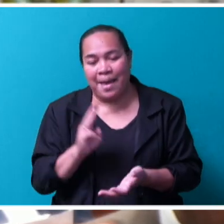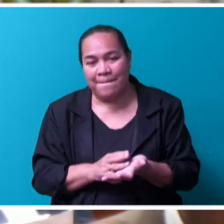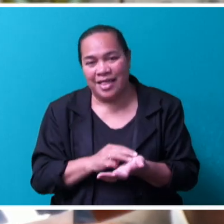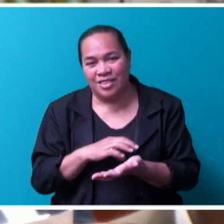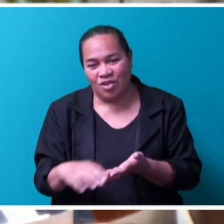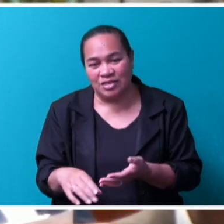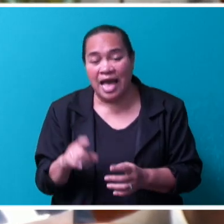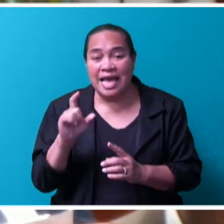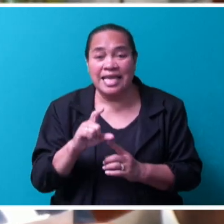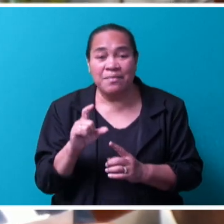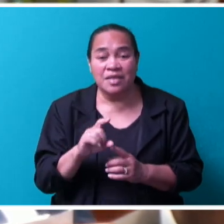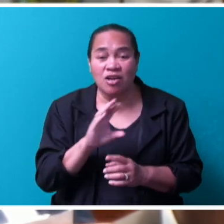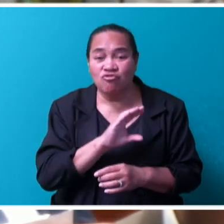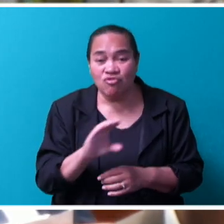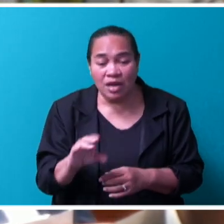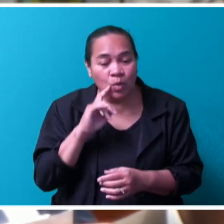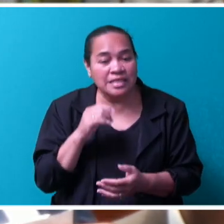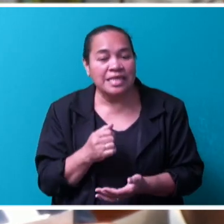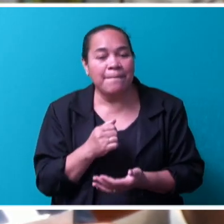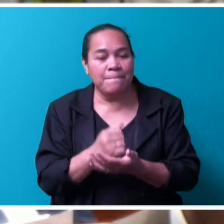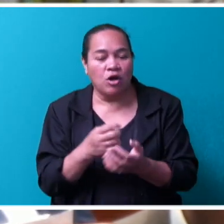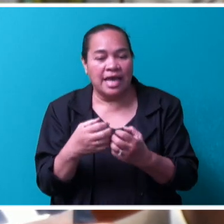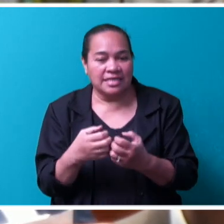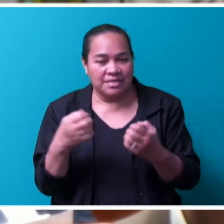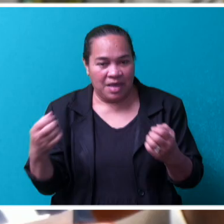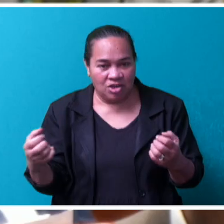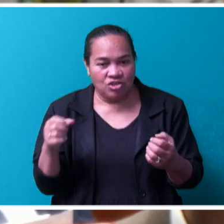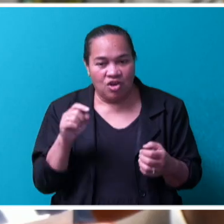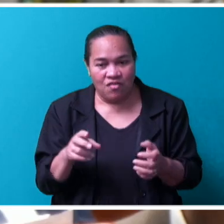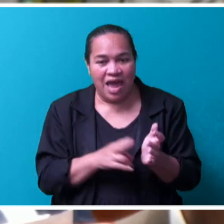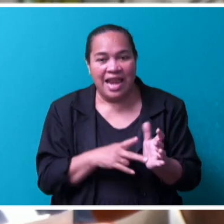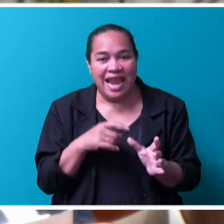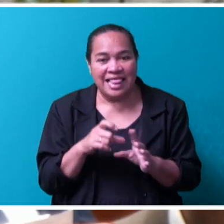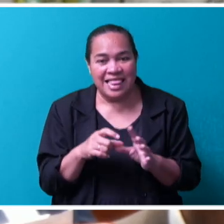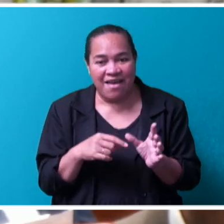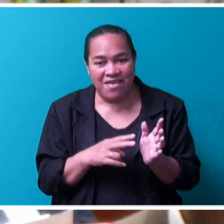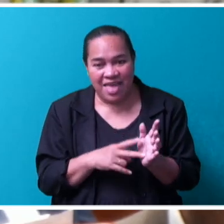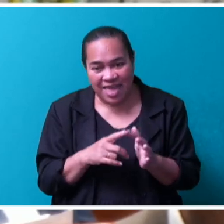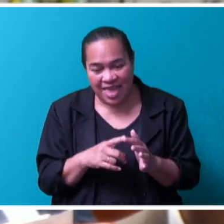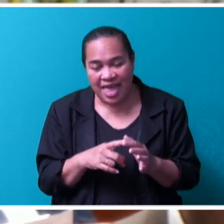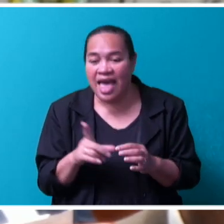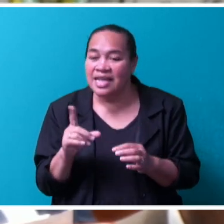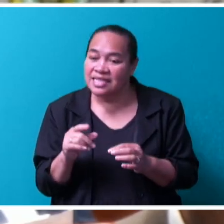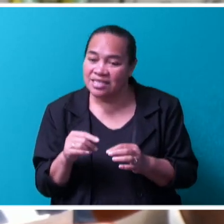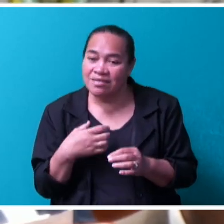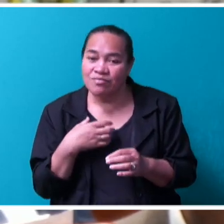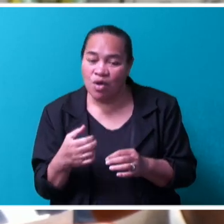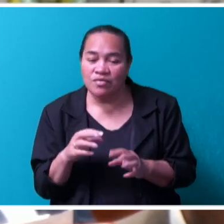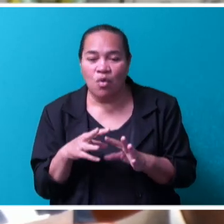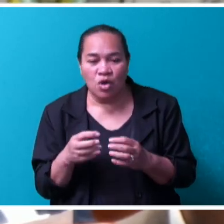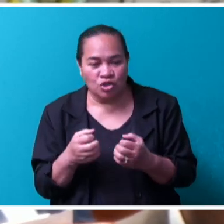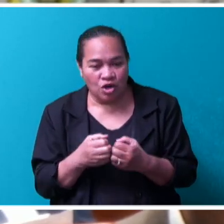capital grant will support the expansion of Nandawe campus and additional classroom, workshop,